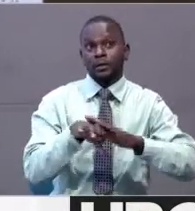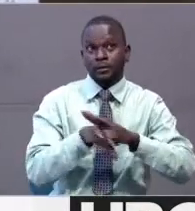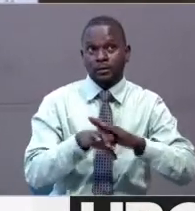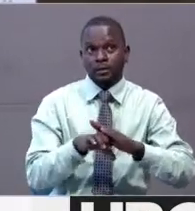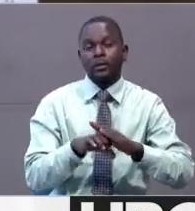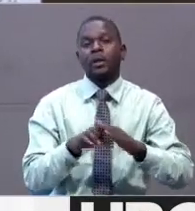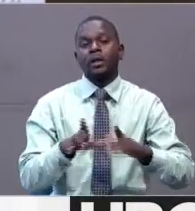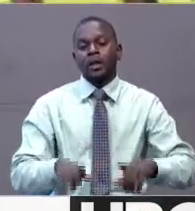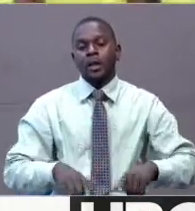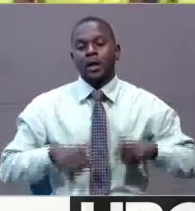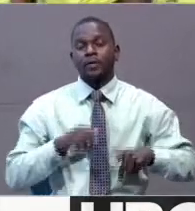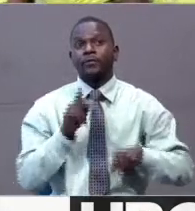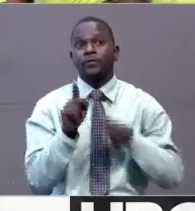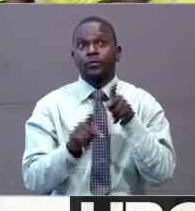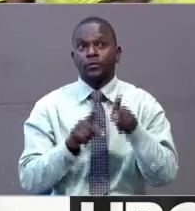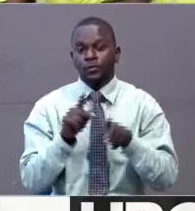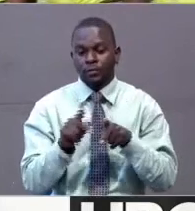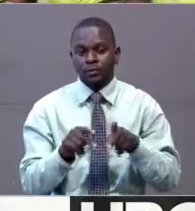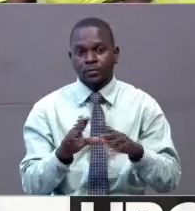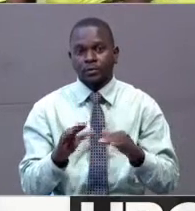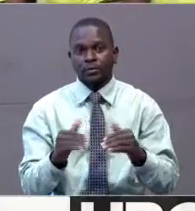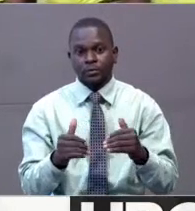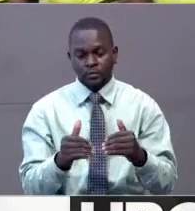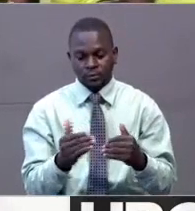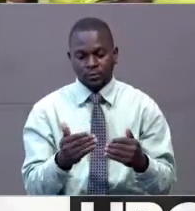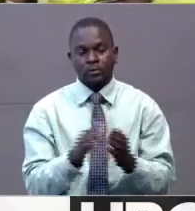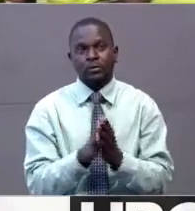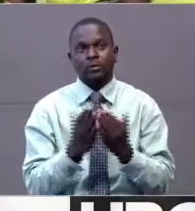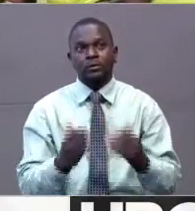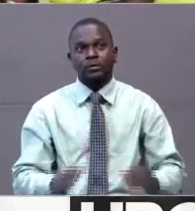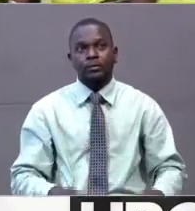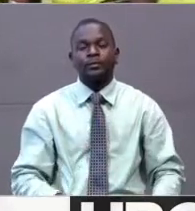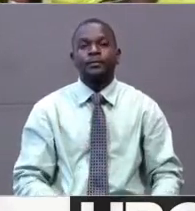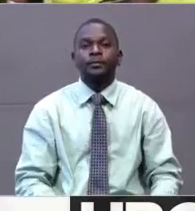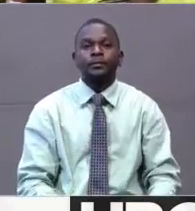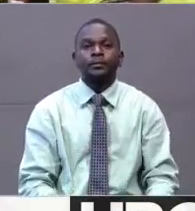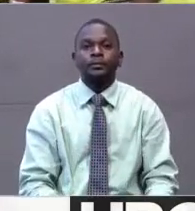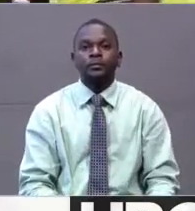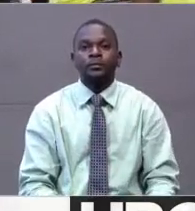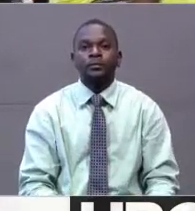lives of our people. Kayumba Steven compiled the report.